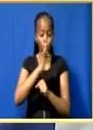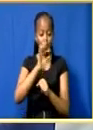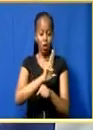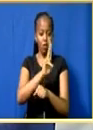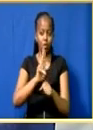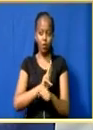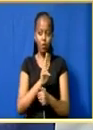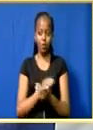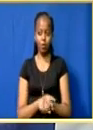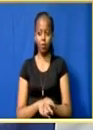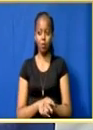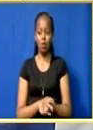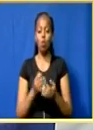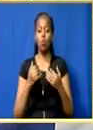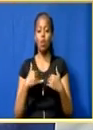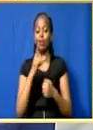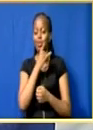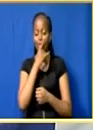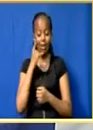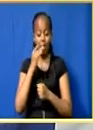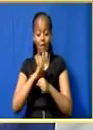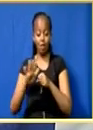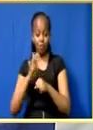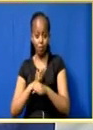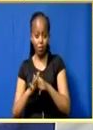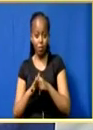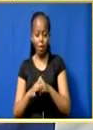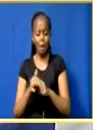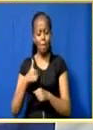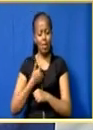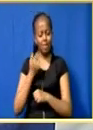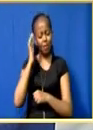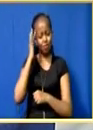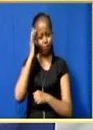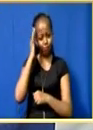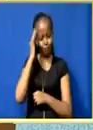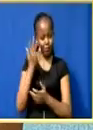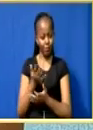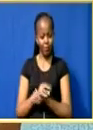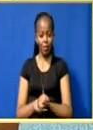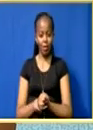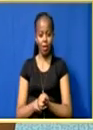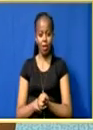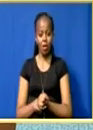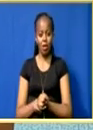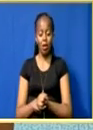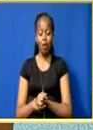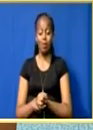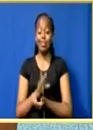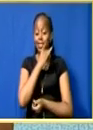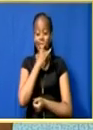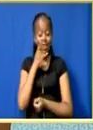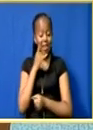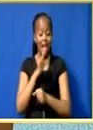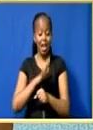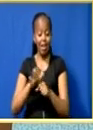future. So we have dried kales. I'm wondering, so are the dried kales the same